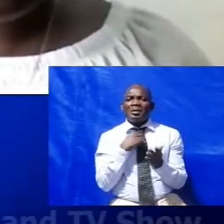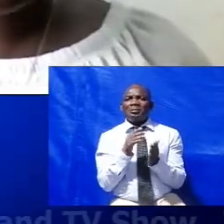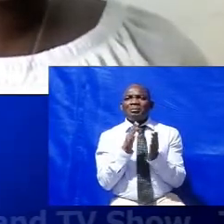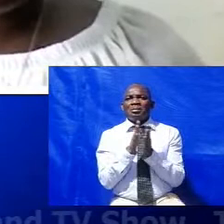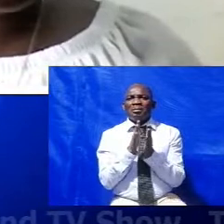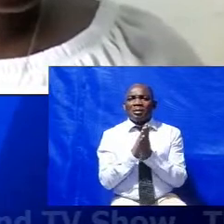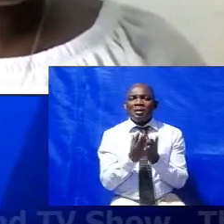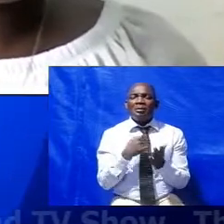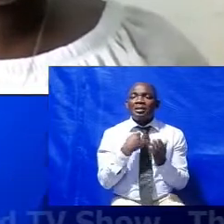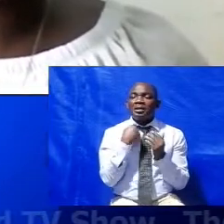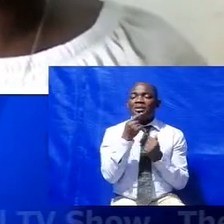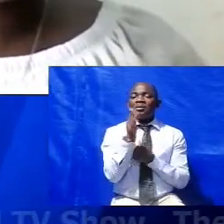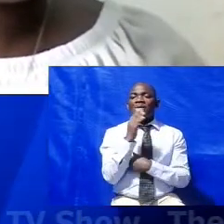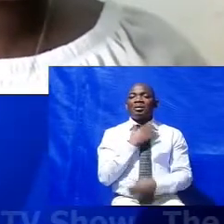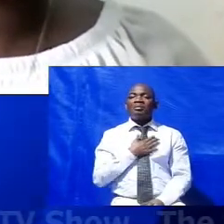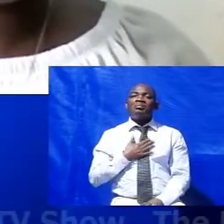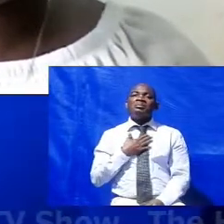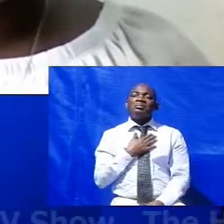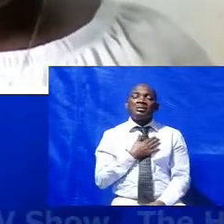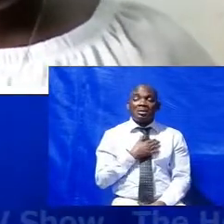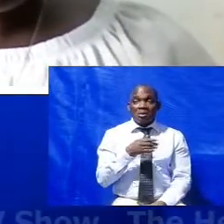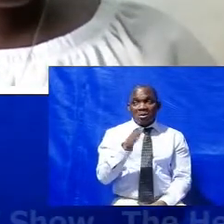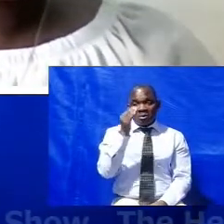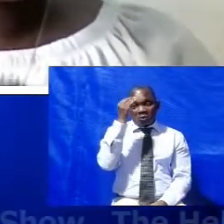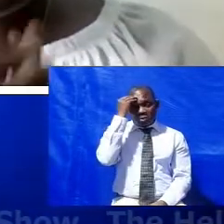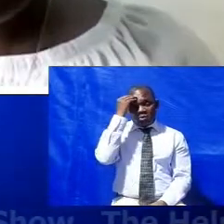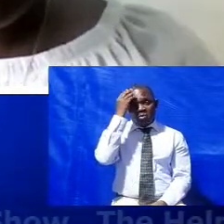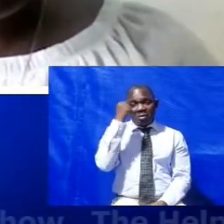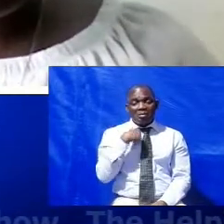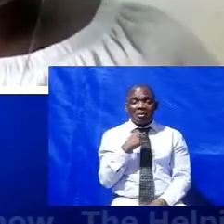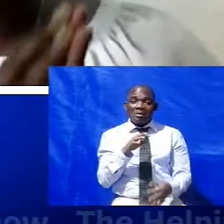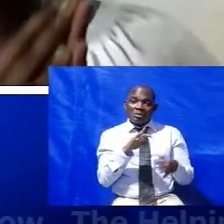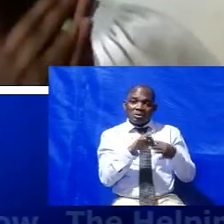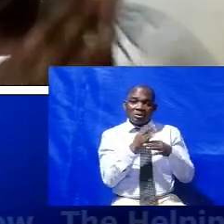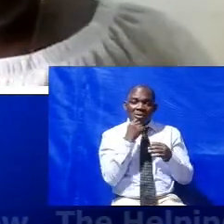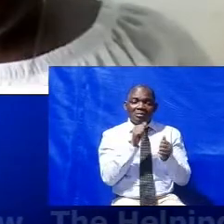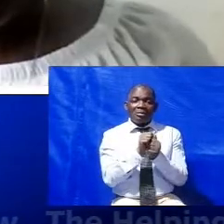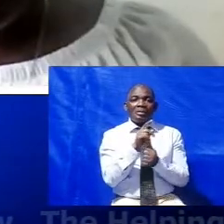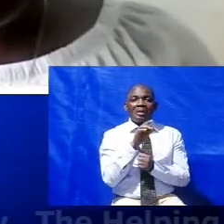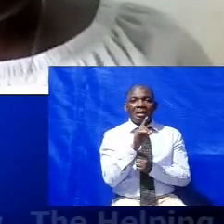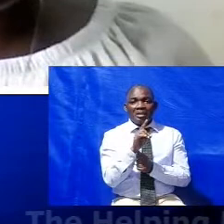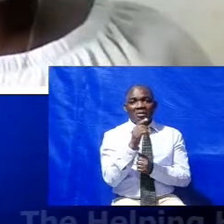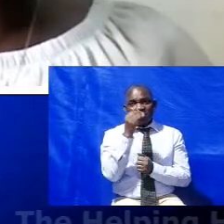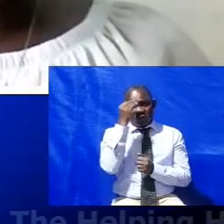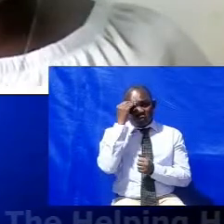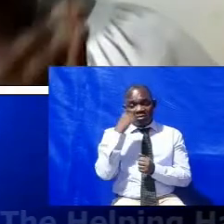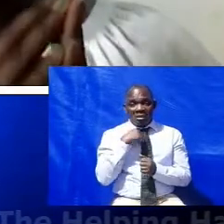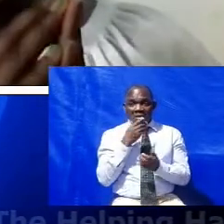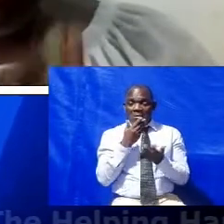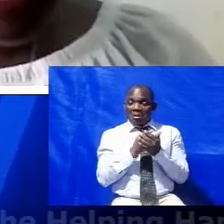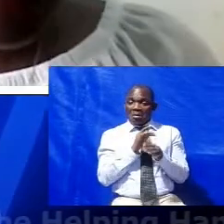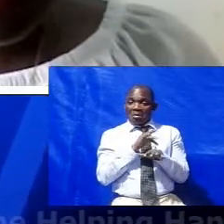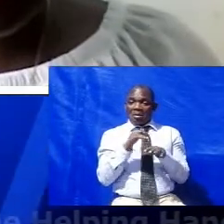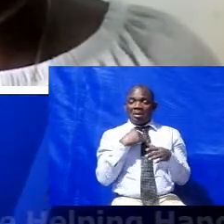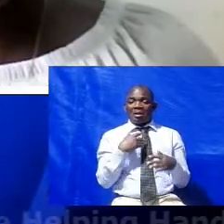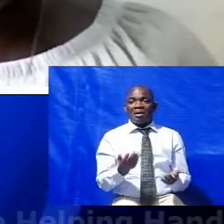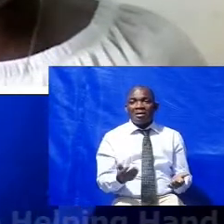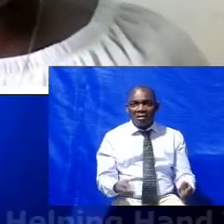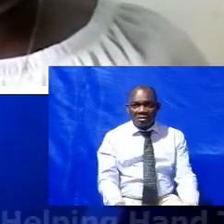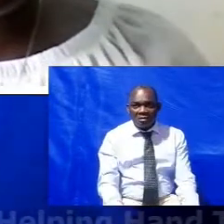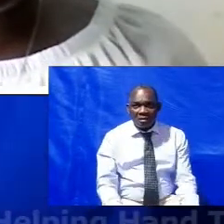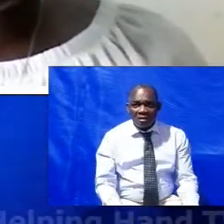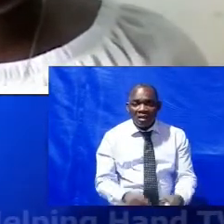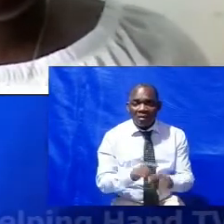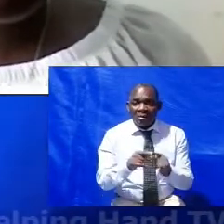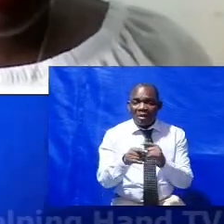I actually prayed. I sat on the chair and I told God, you know why I was sleeping on this bed, and you know I didn't have anything. And you know, when